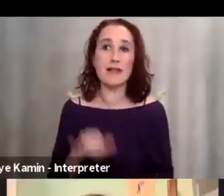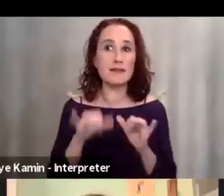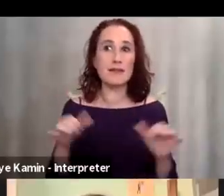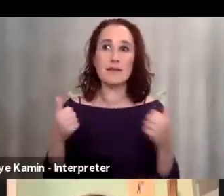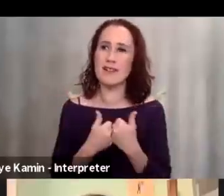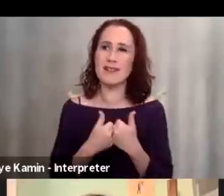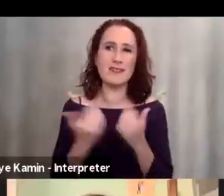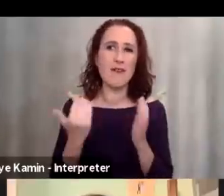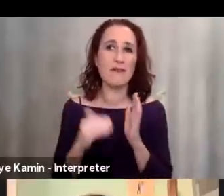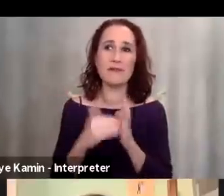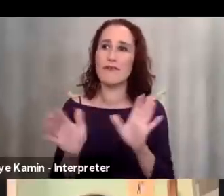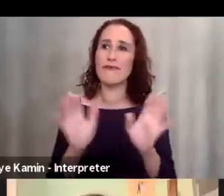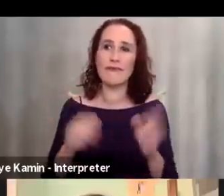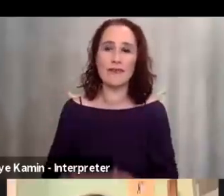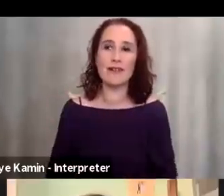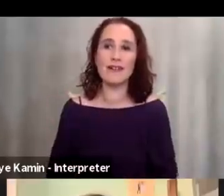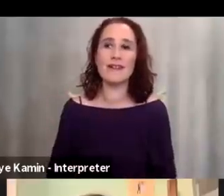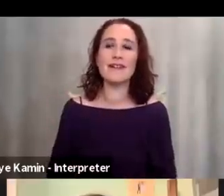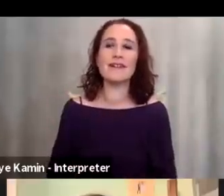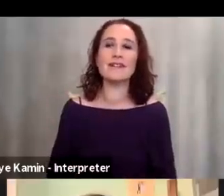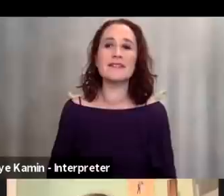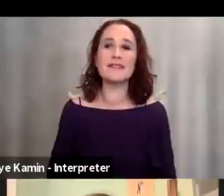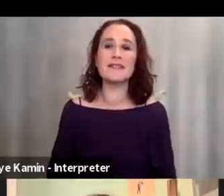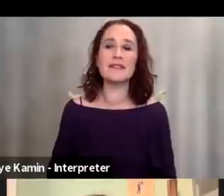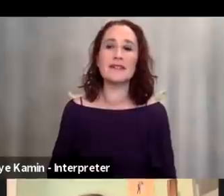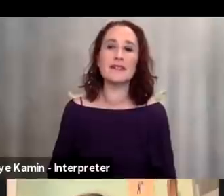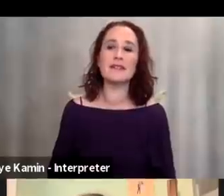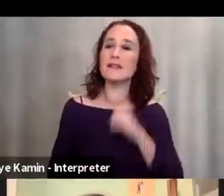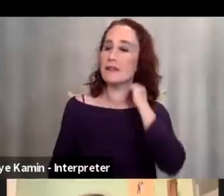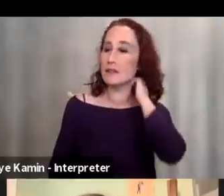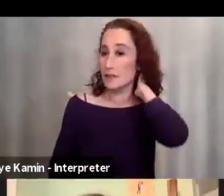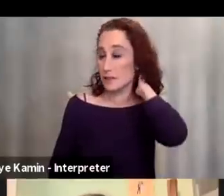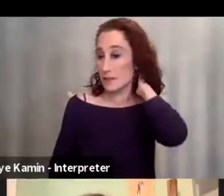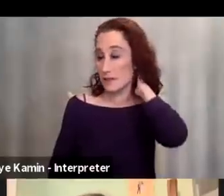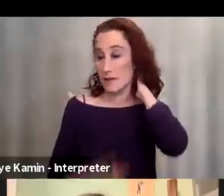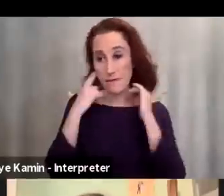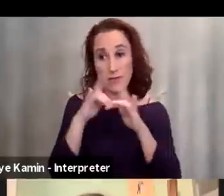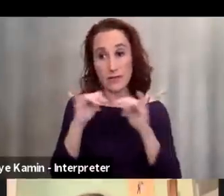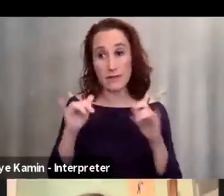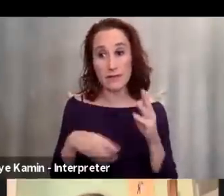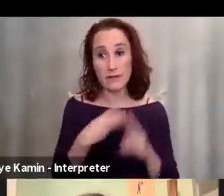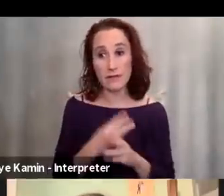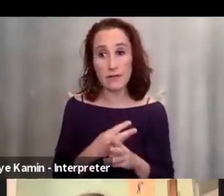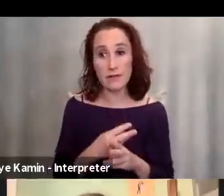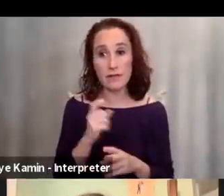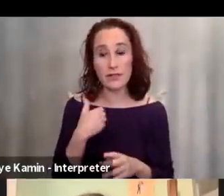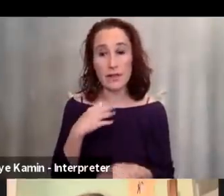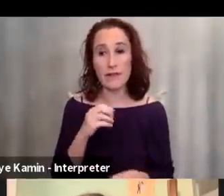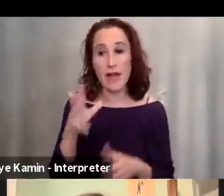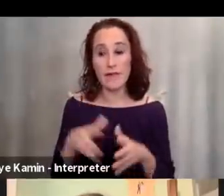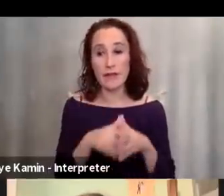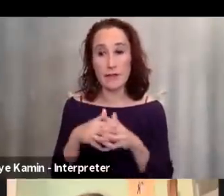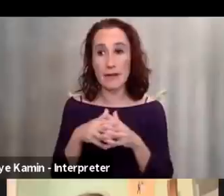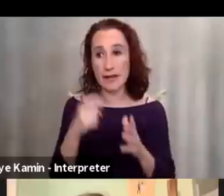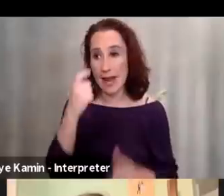And I am pushing, you know, like, in this diversity world, that we should be having the African-American Harry